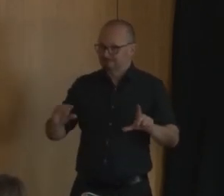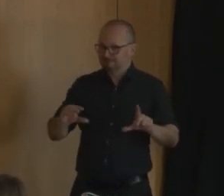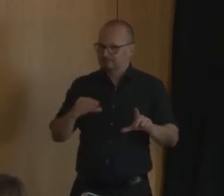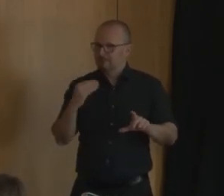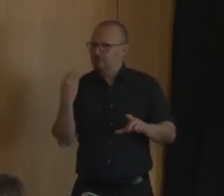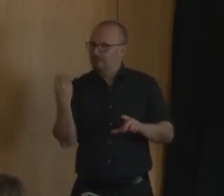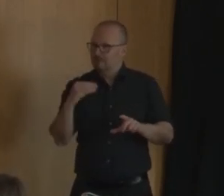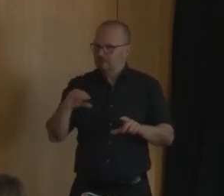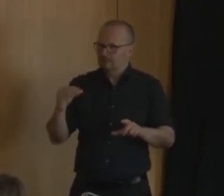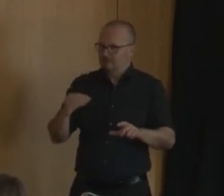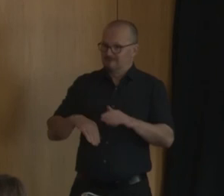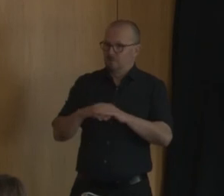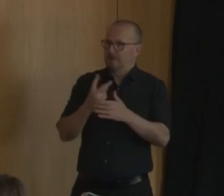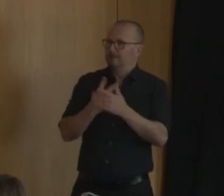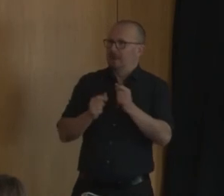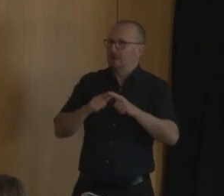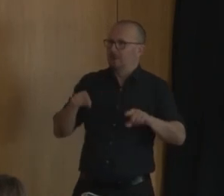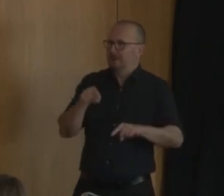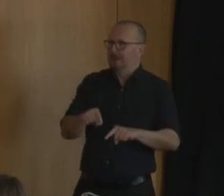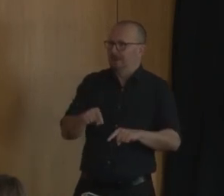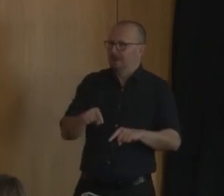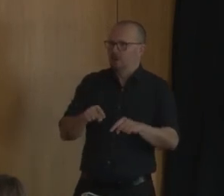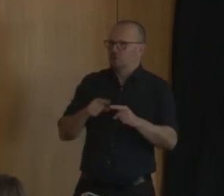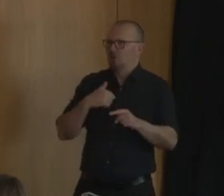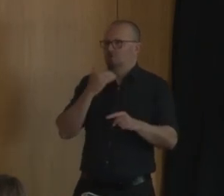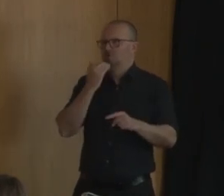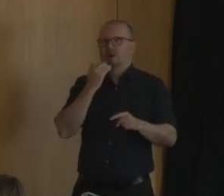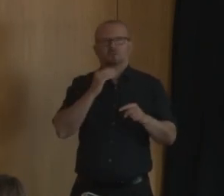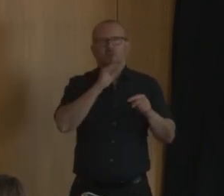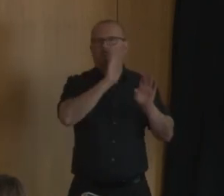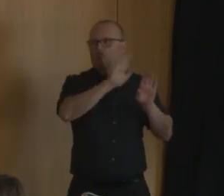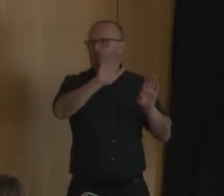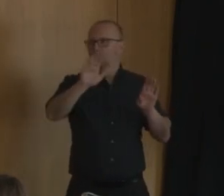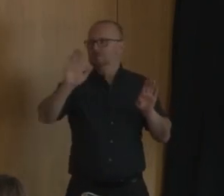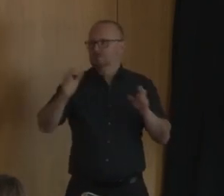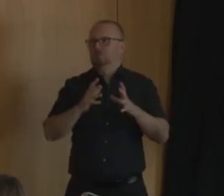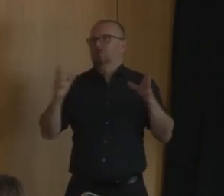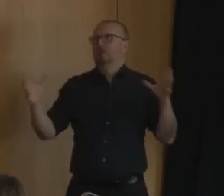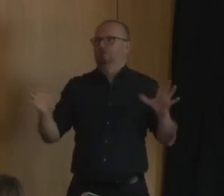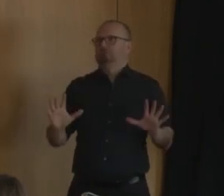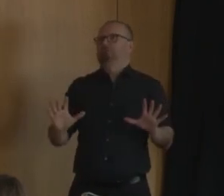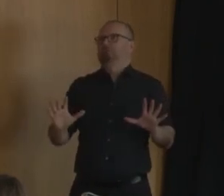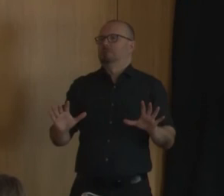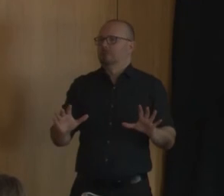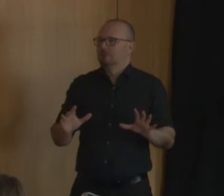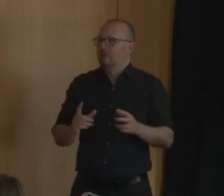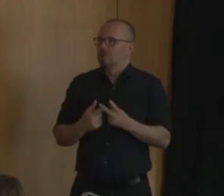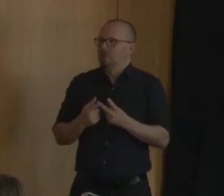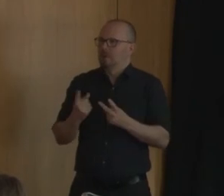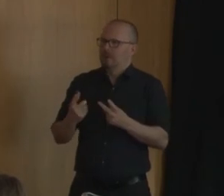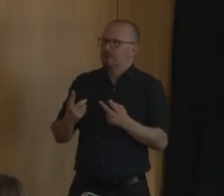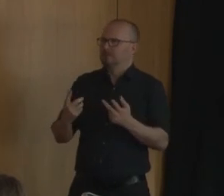fully bilingually without overwhelming you with text on the walls. And they're also about empowering you to choose what you want to find out